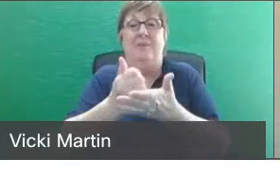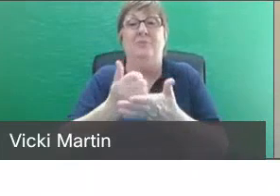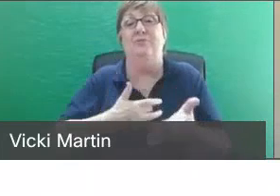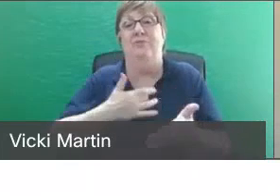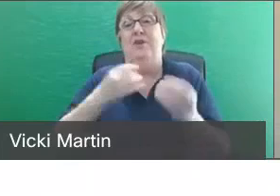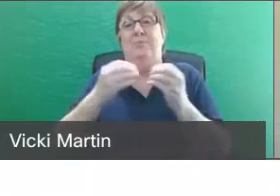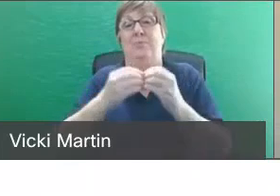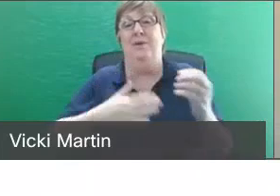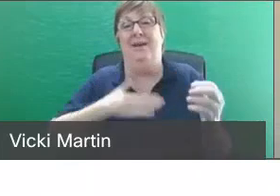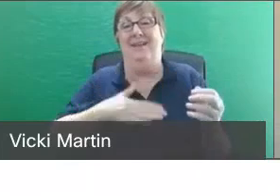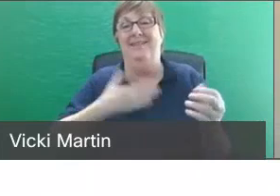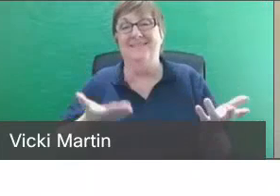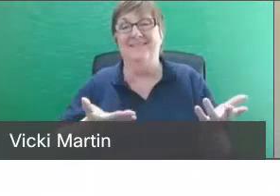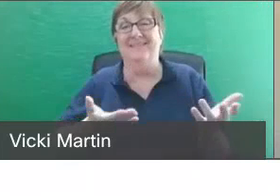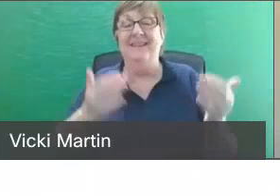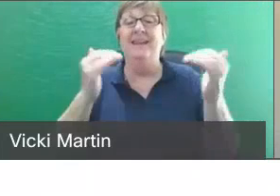of self-care.